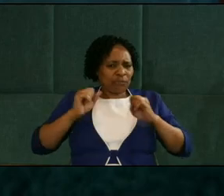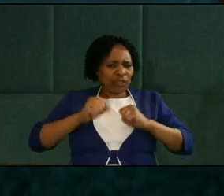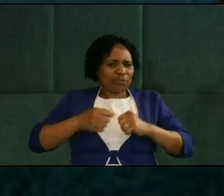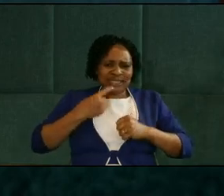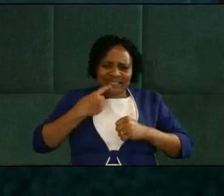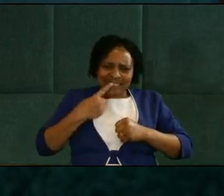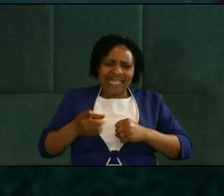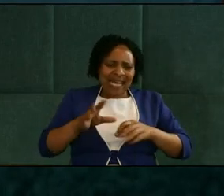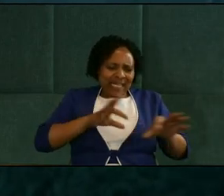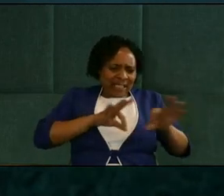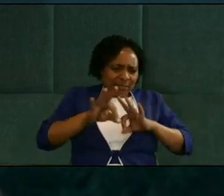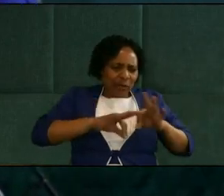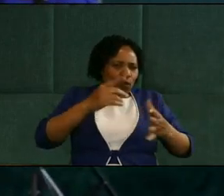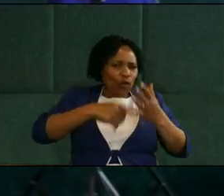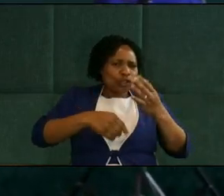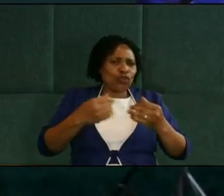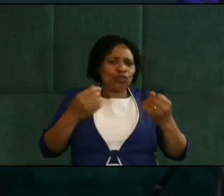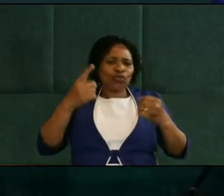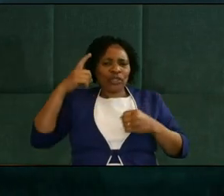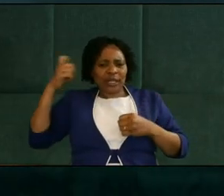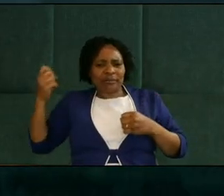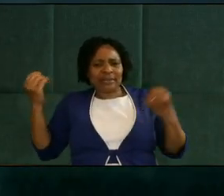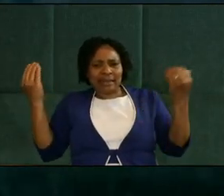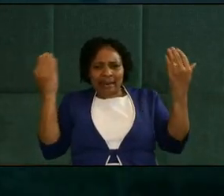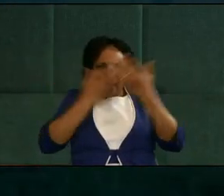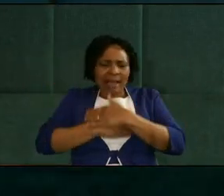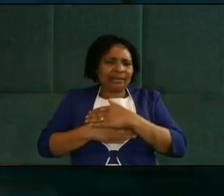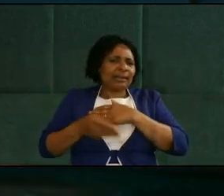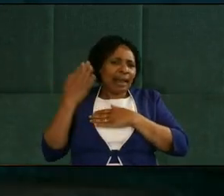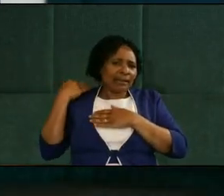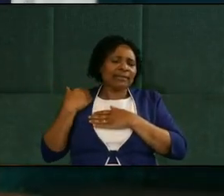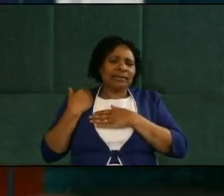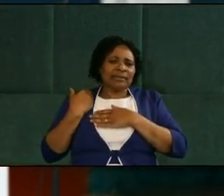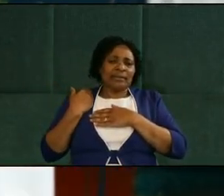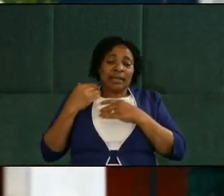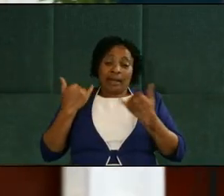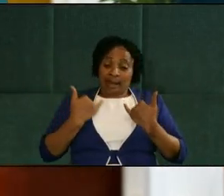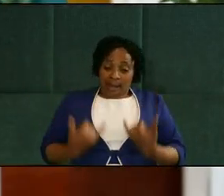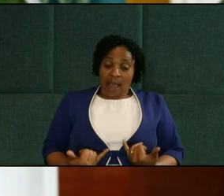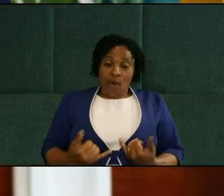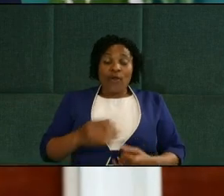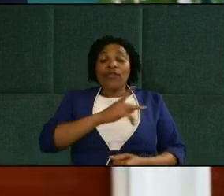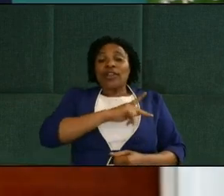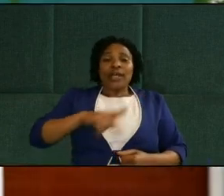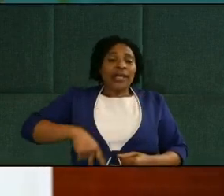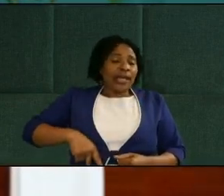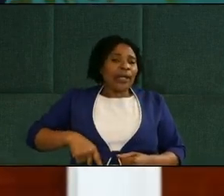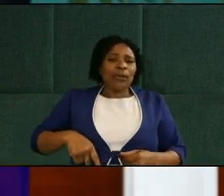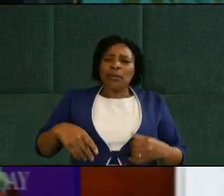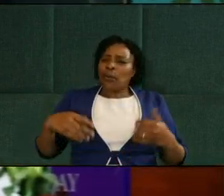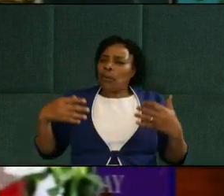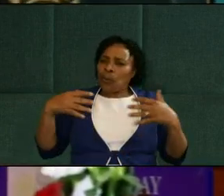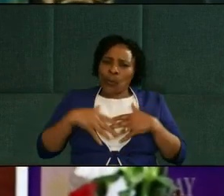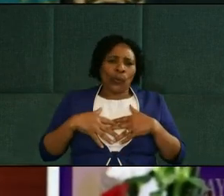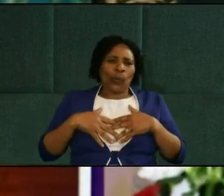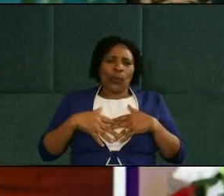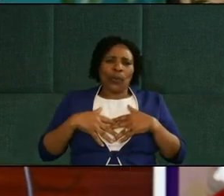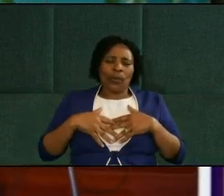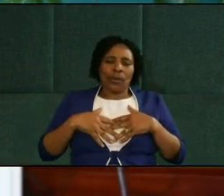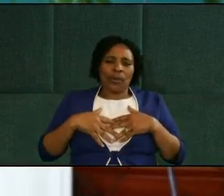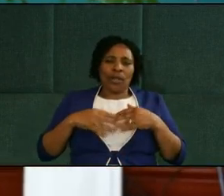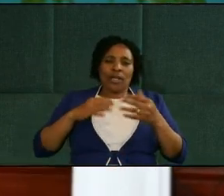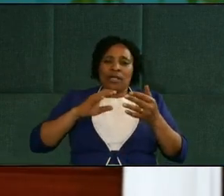last night. So the king was speechless and breathless, and he wanted to hear. I'm in verse 31 of chapter